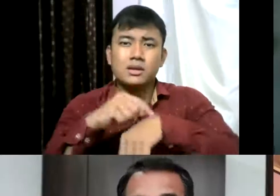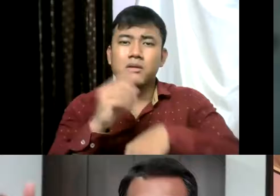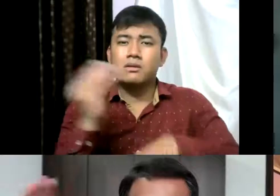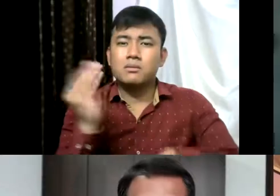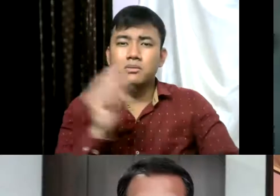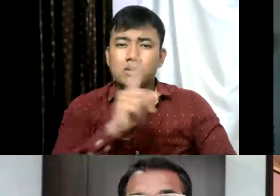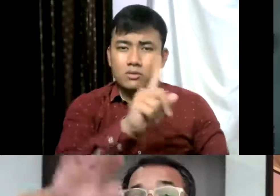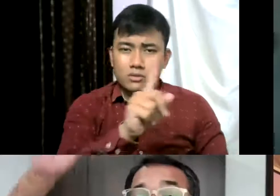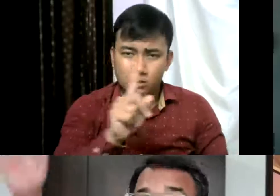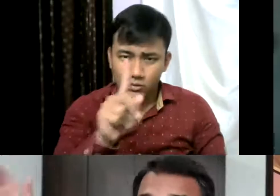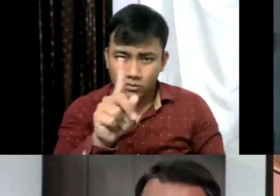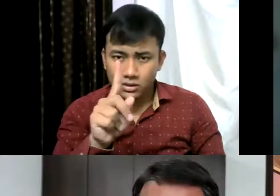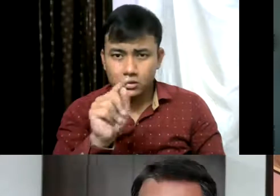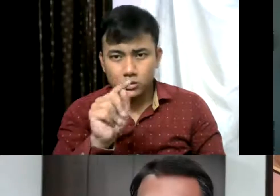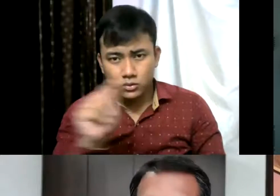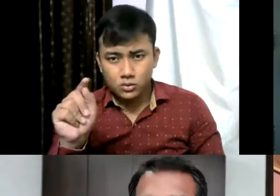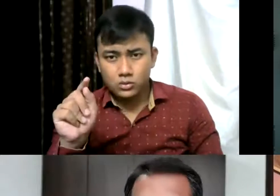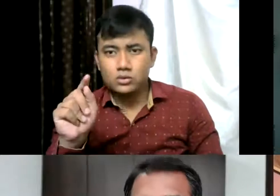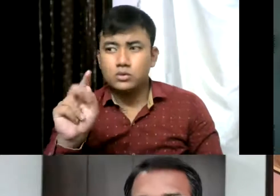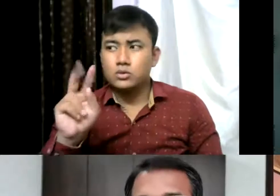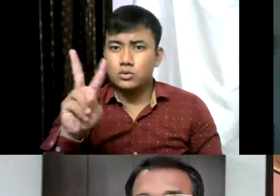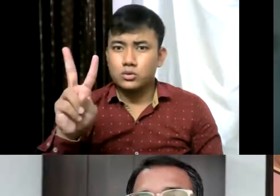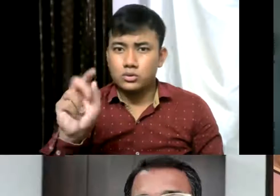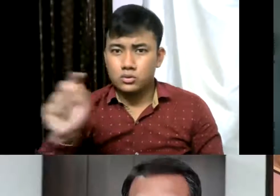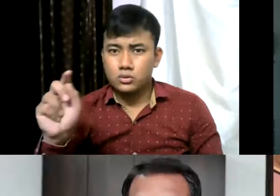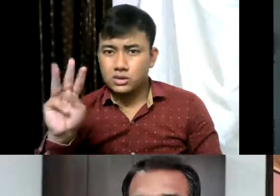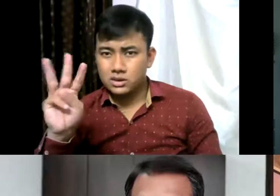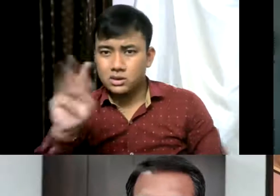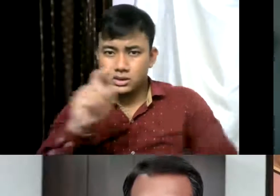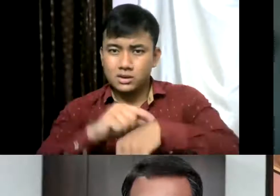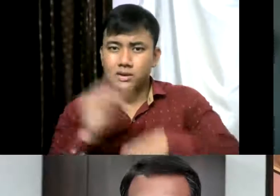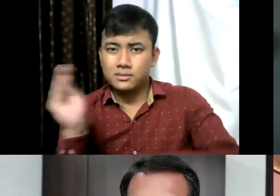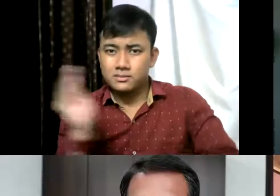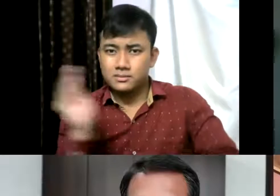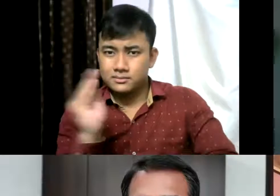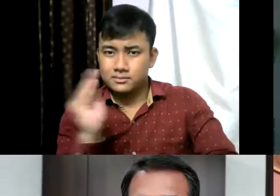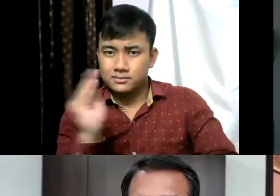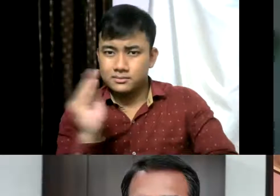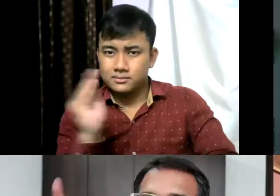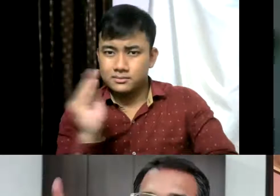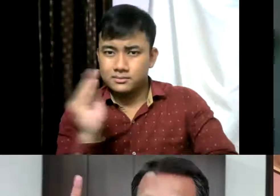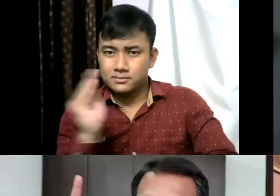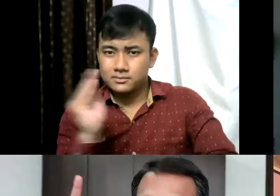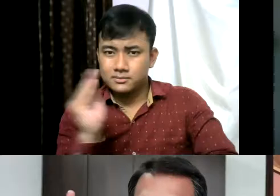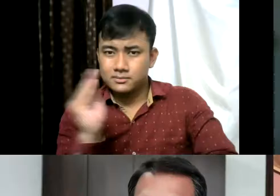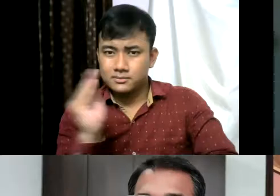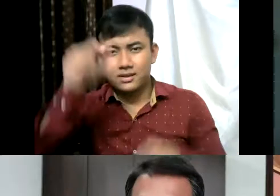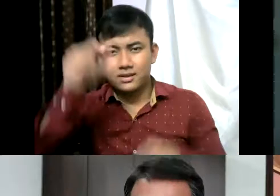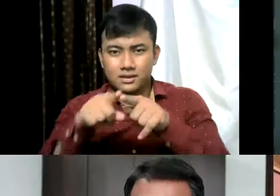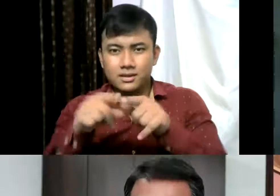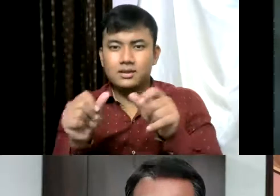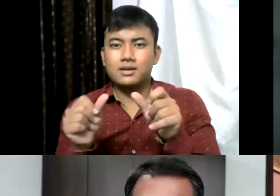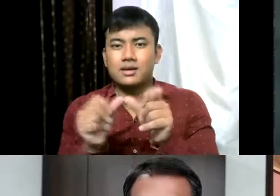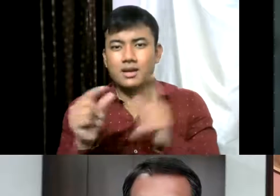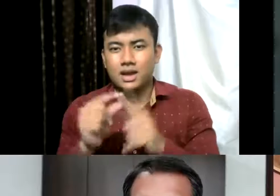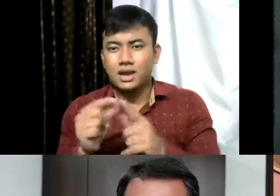or midnight to 2 or 3 in the morning is where most Indian dating apps saw a huge uptick in